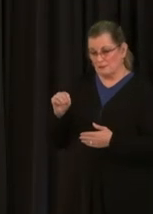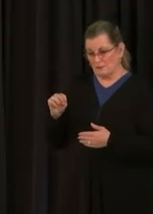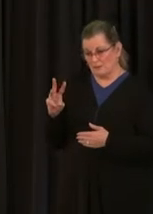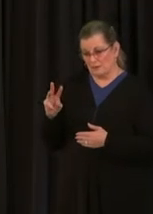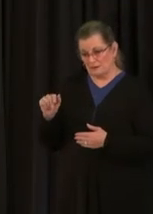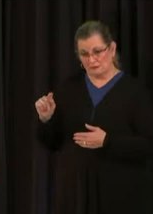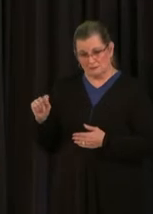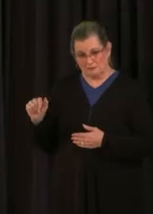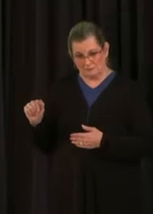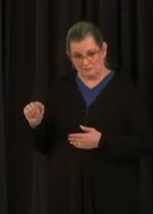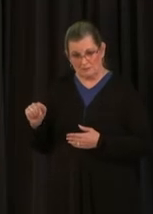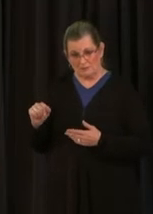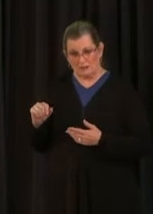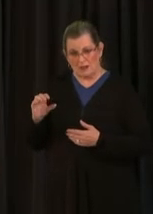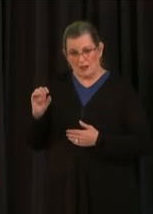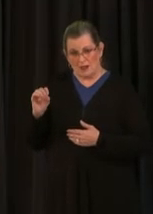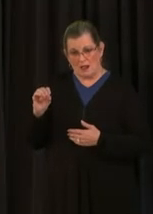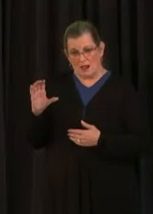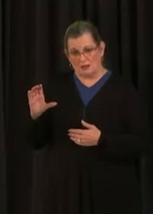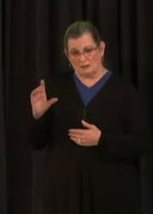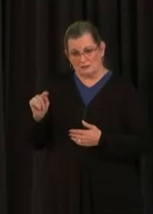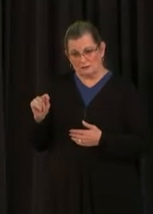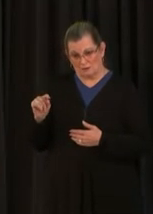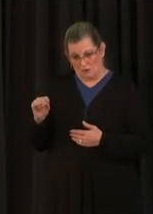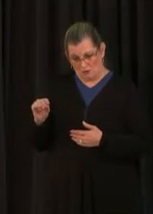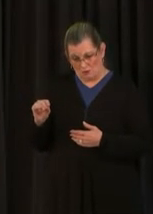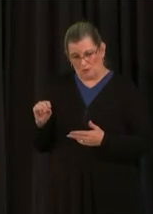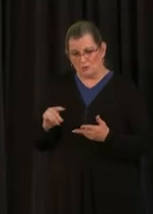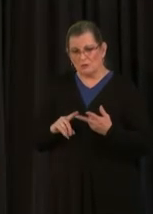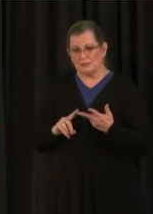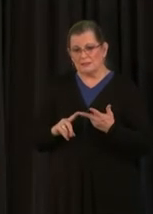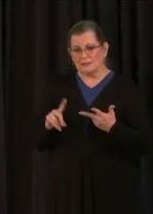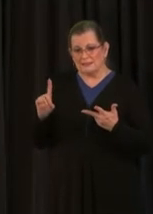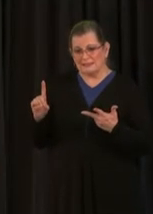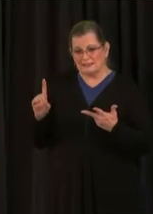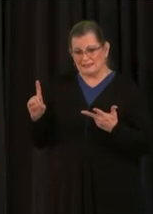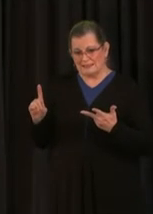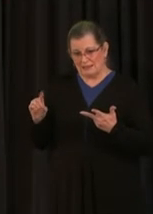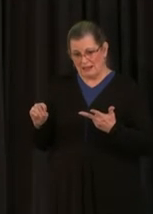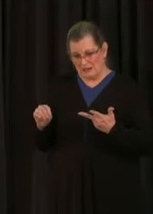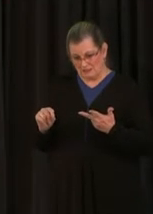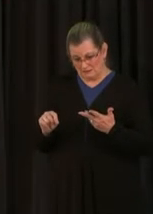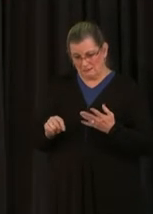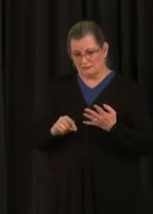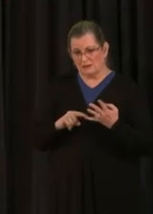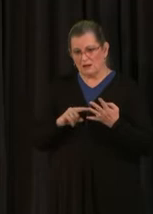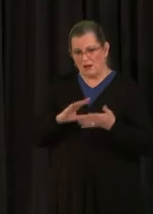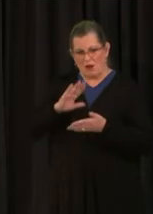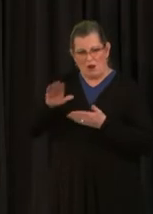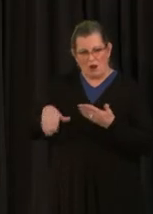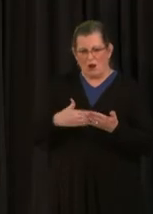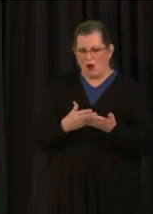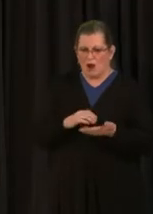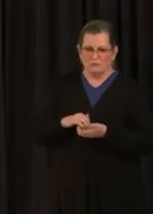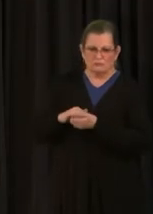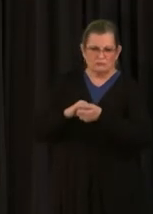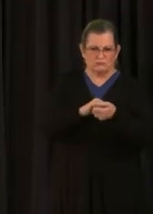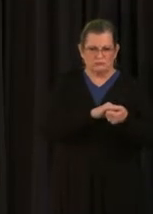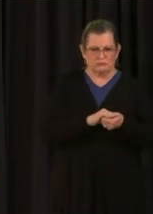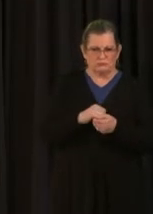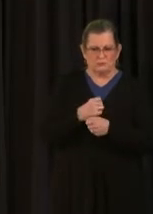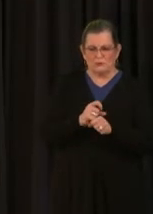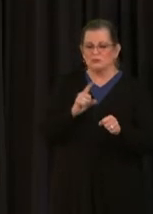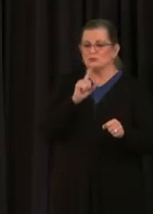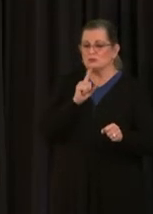DDOT. The cards are assigned and distributed to students at their schools, so they don't have to go far to get it. There are specially trained school